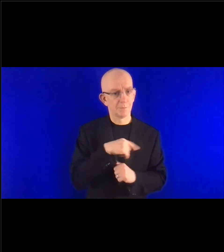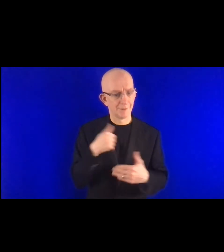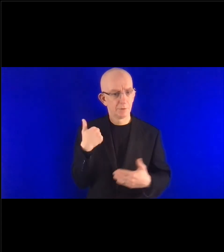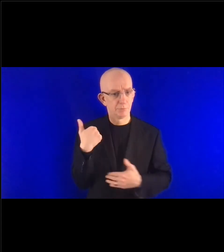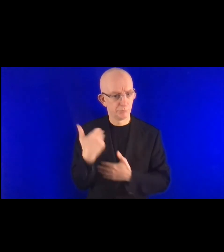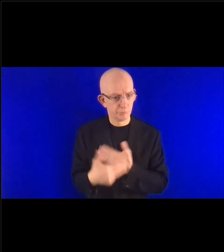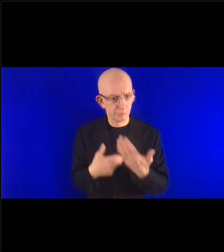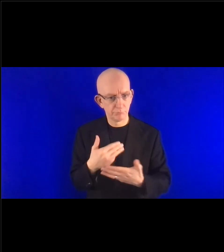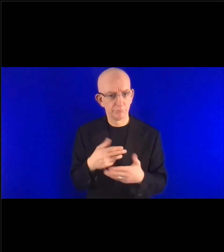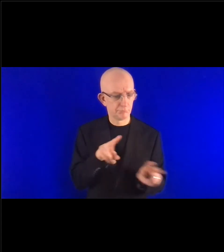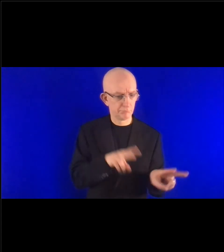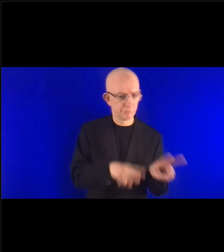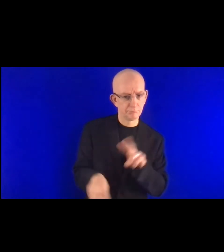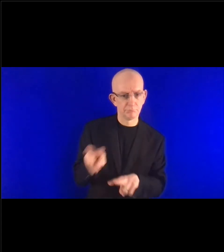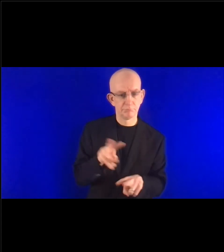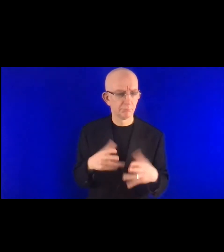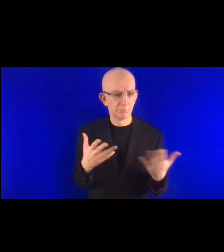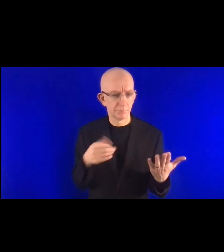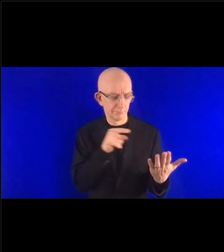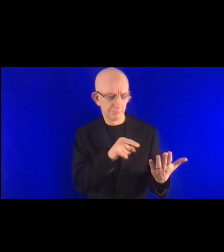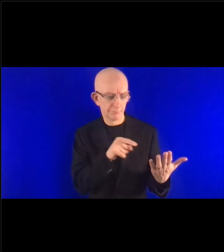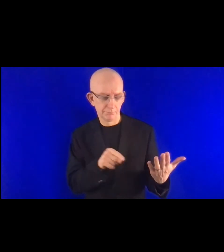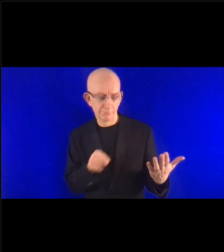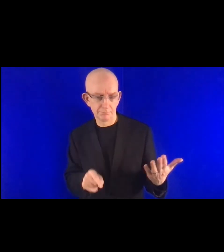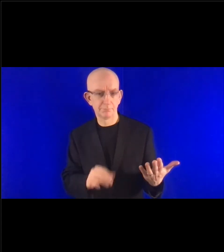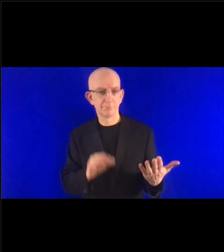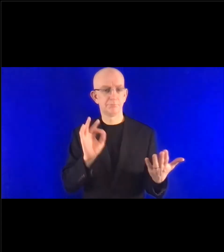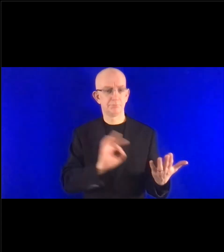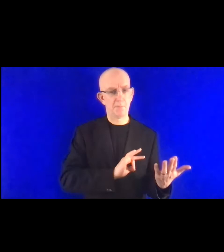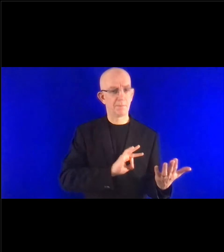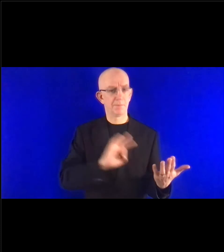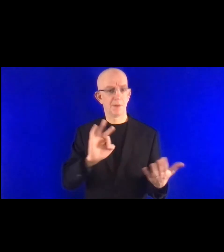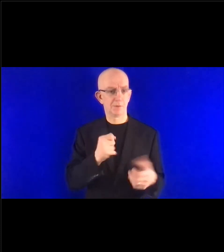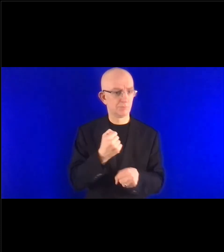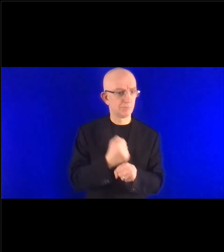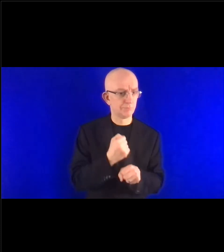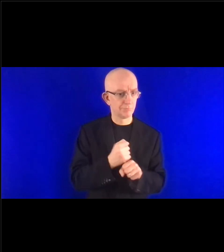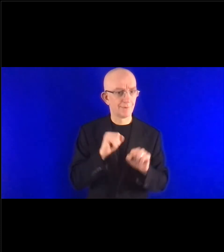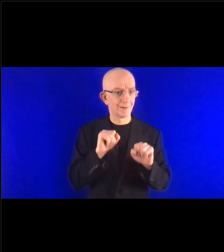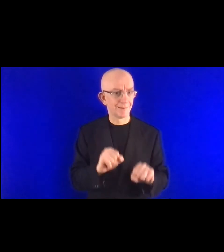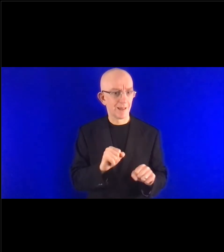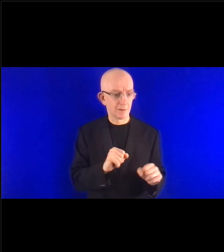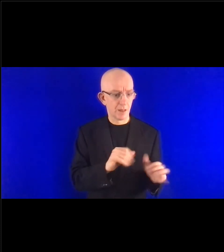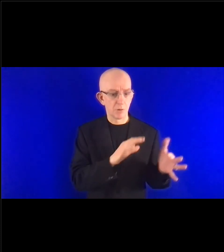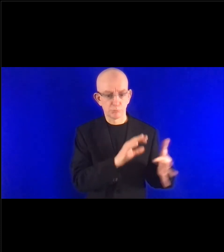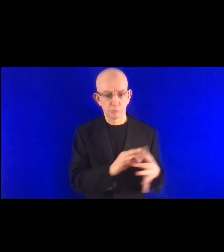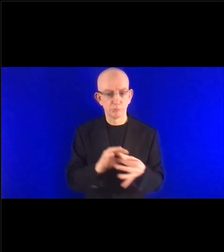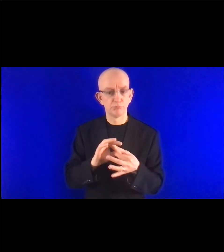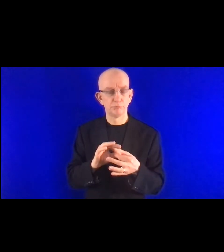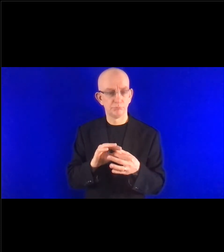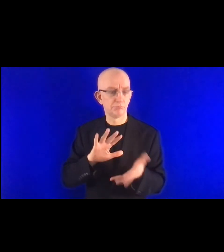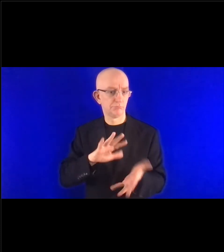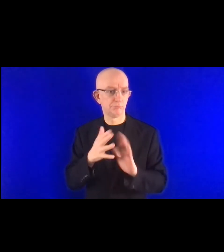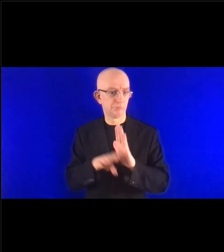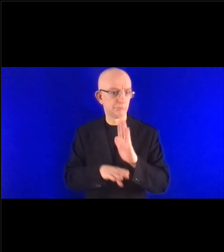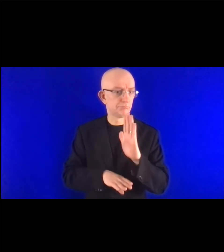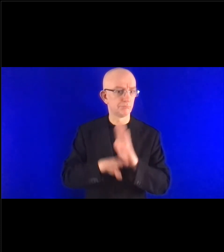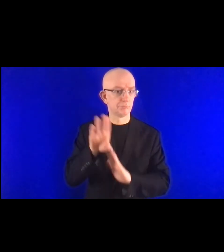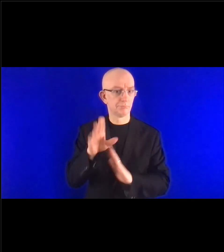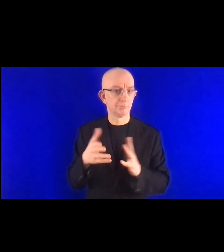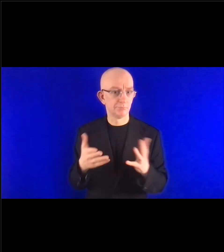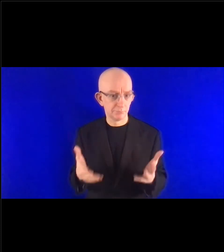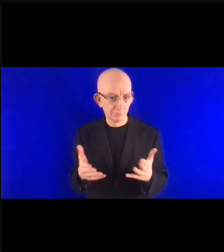Implementation of the e-health strategy, for example, the recent health management information system reporting